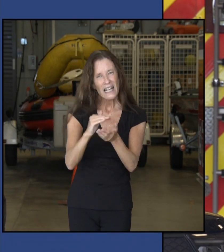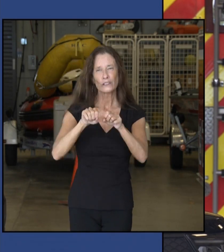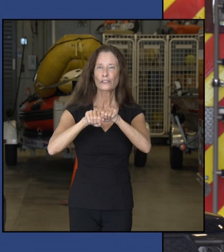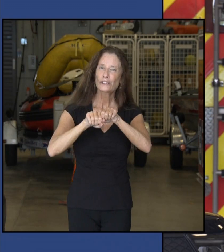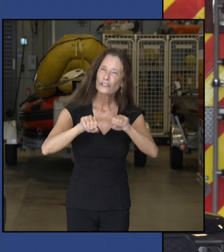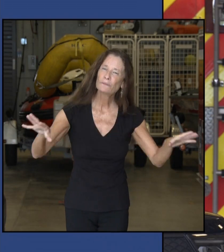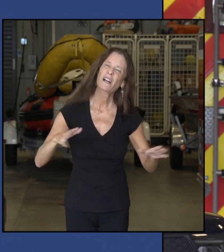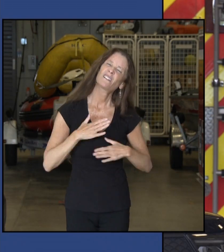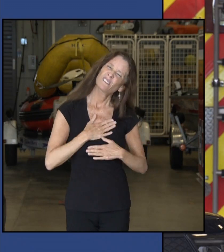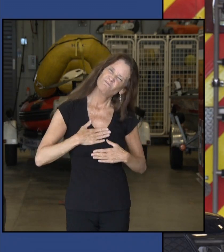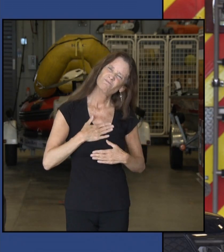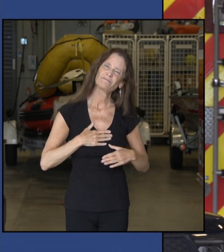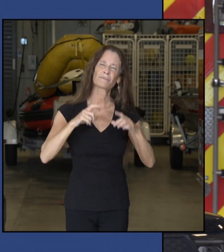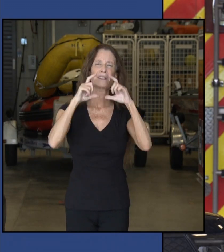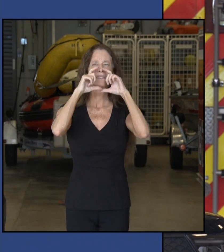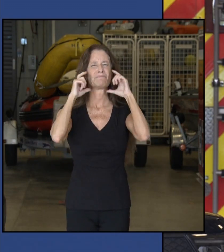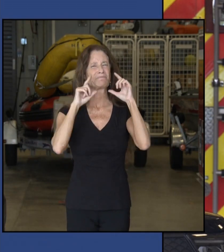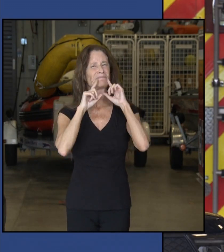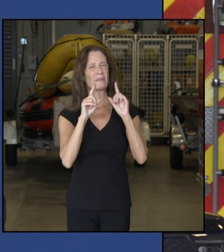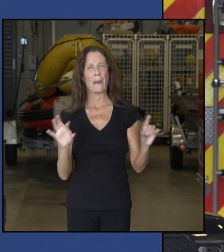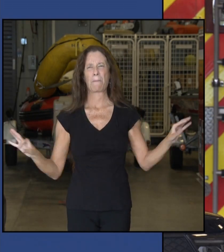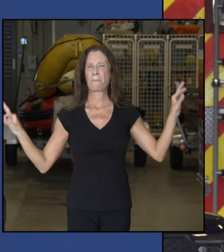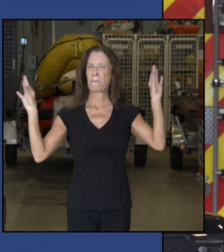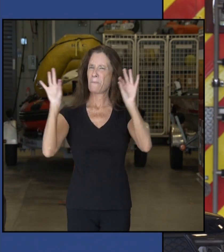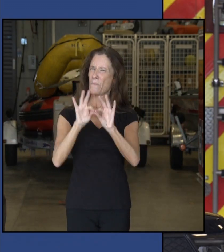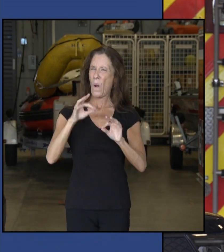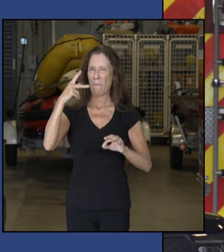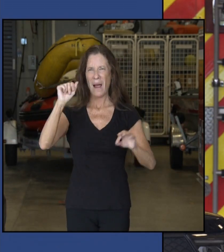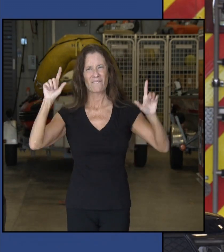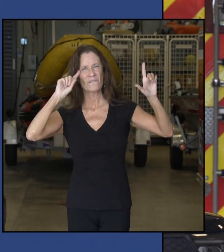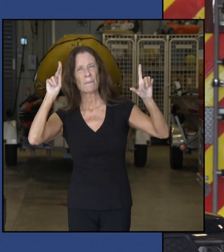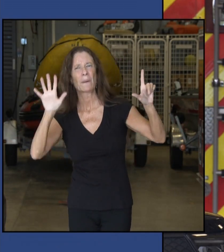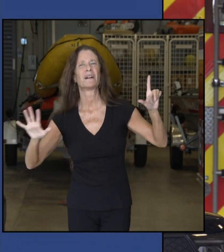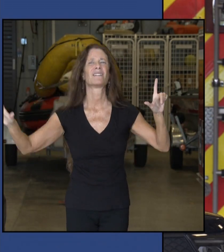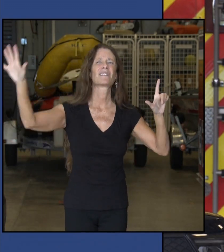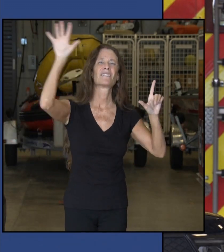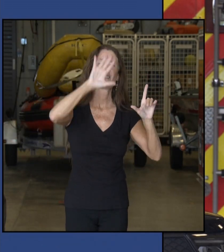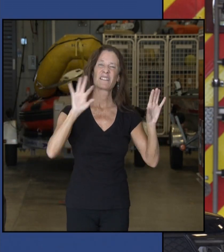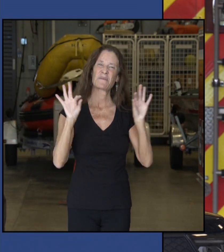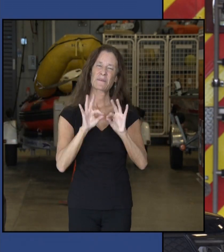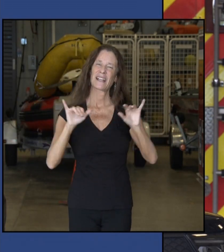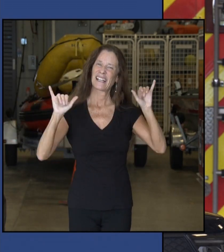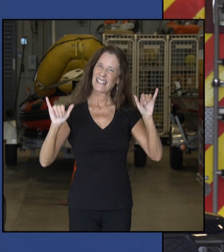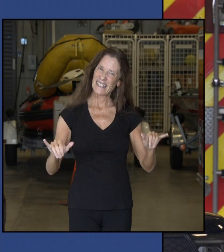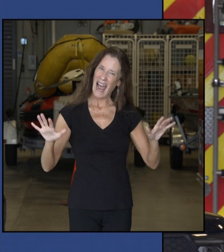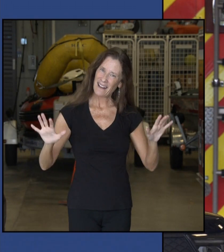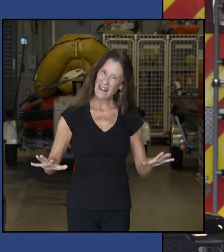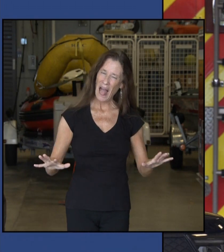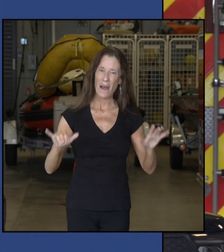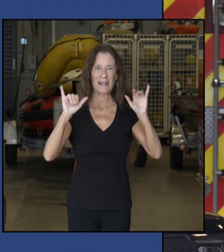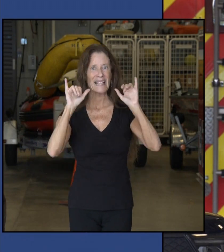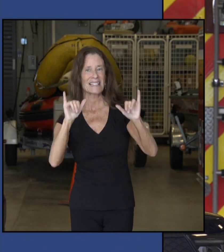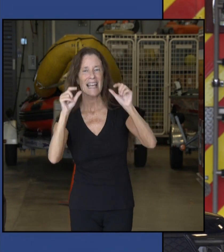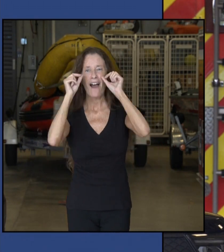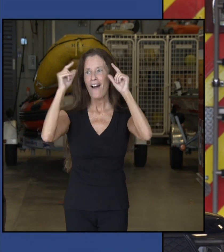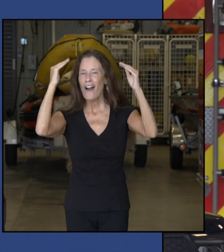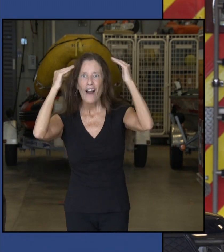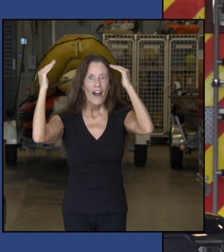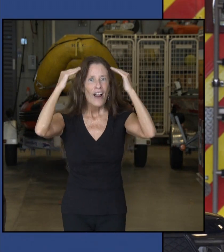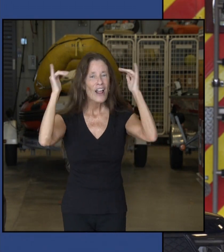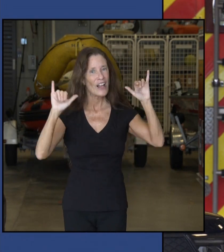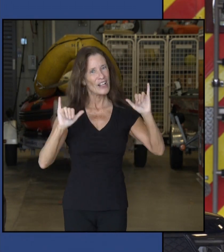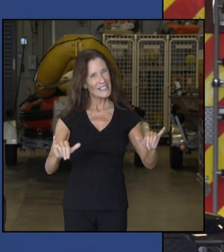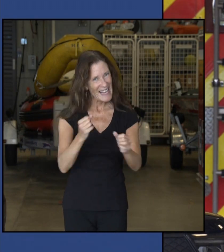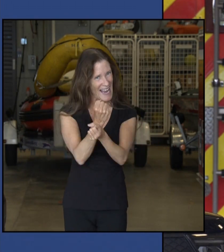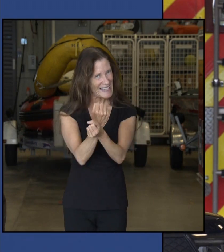to remember is stay calm, stay alert, and stay safe. And now I'd like